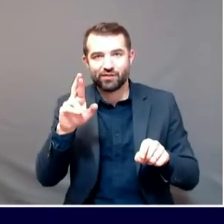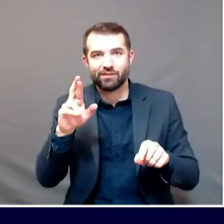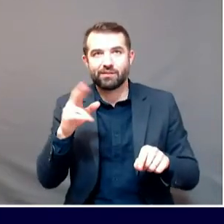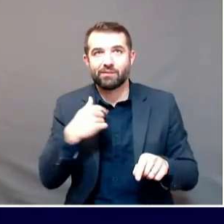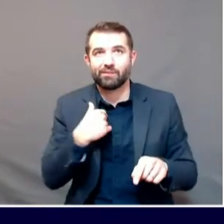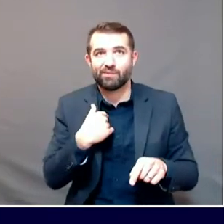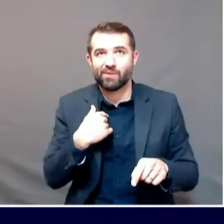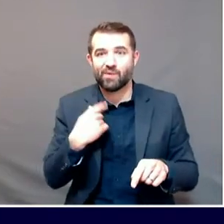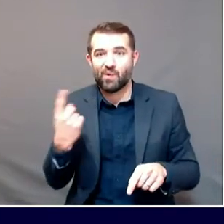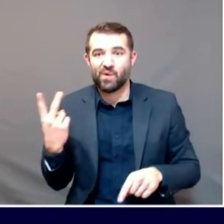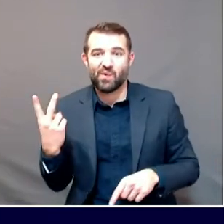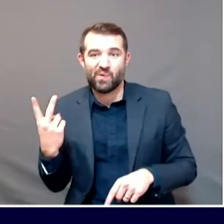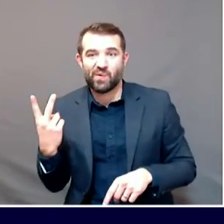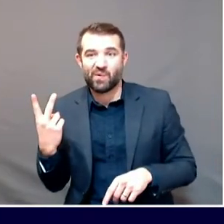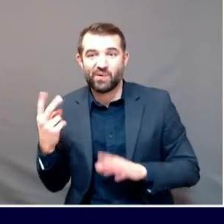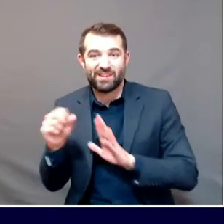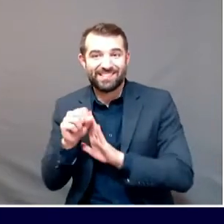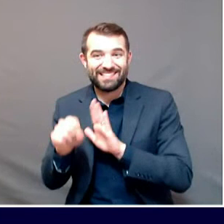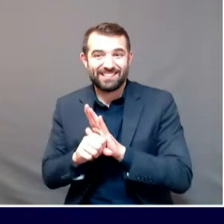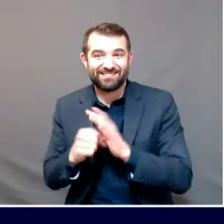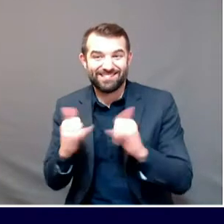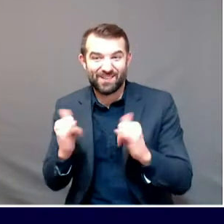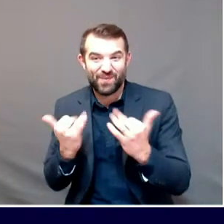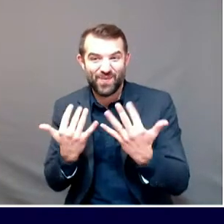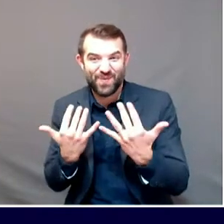with the Pfizer, and thus we can't swap out.